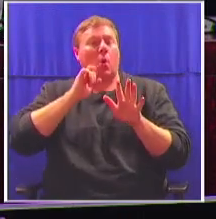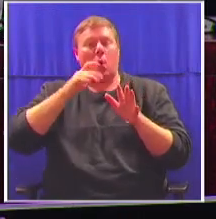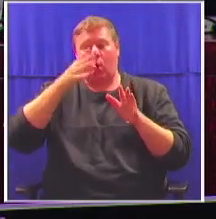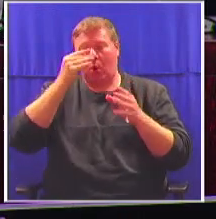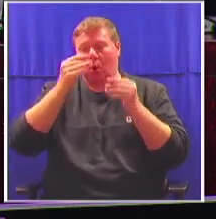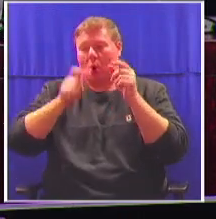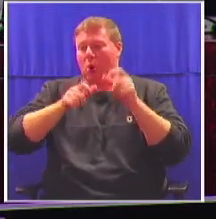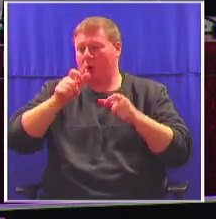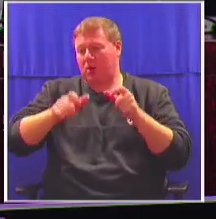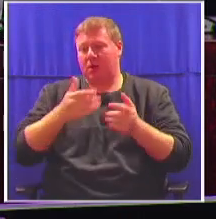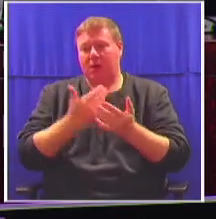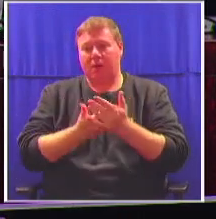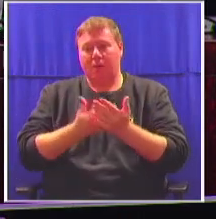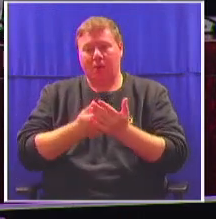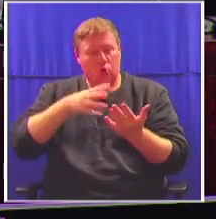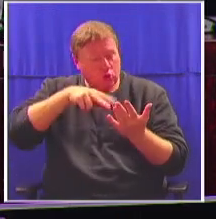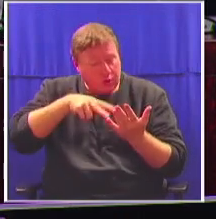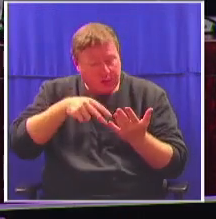can read for meaning.